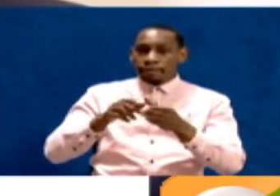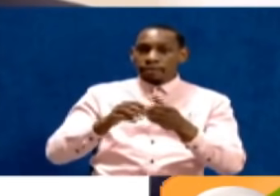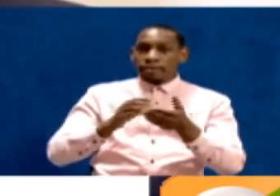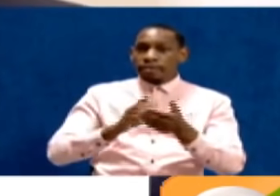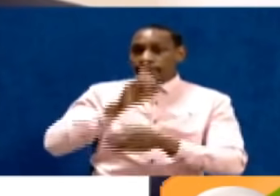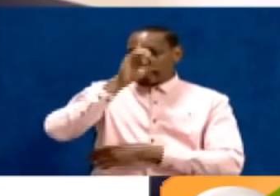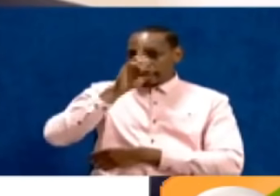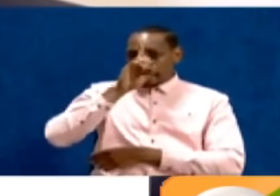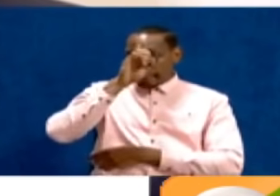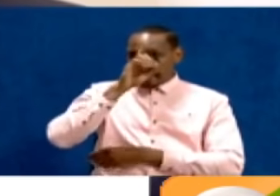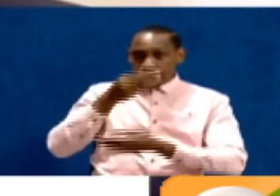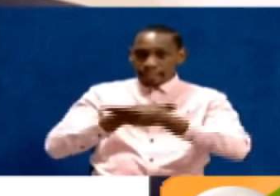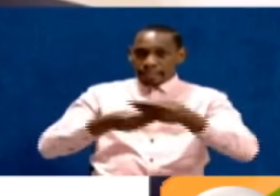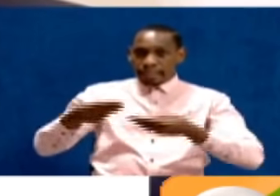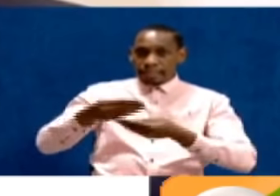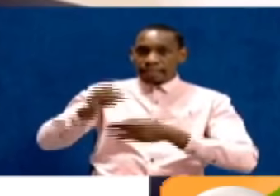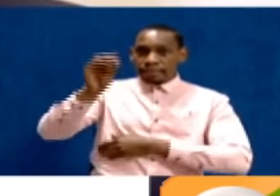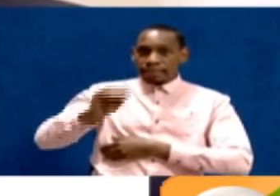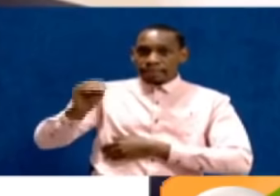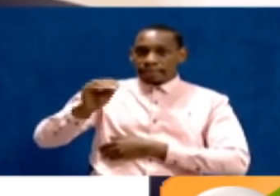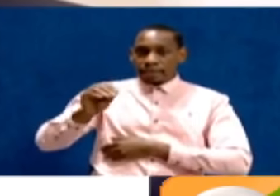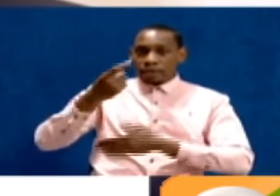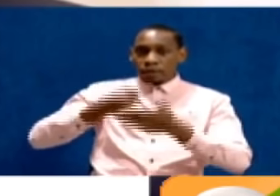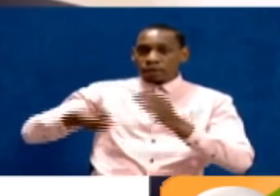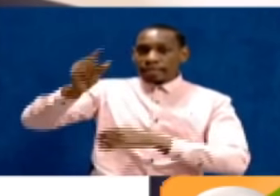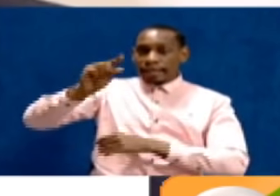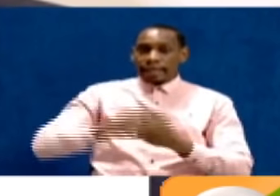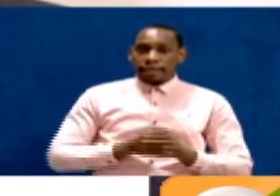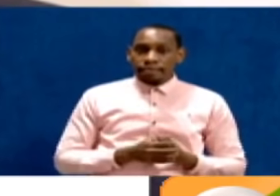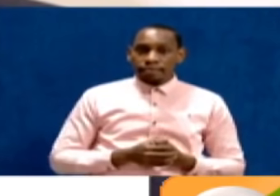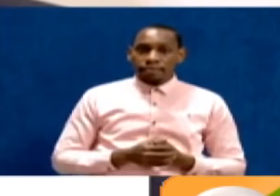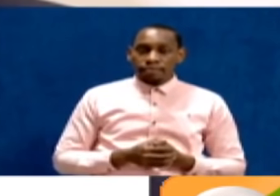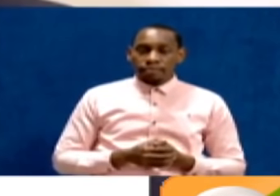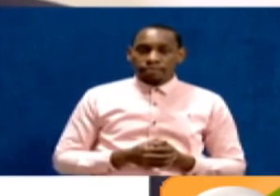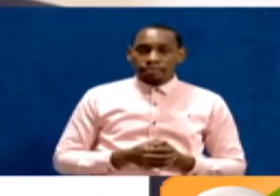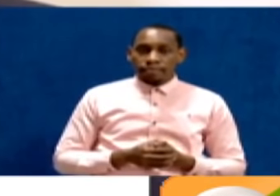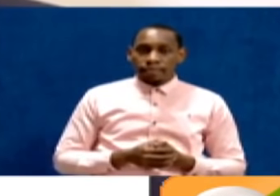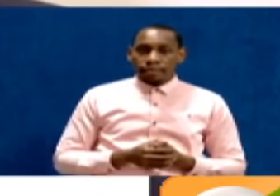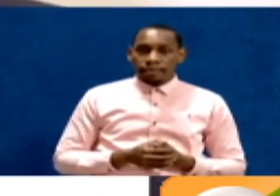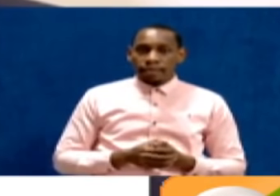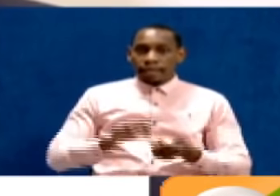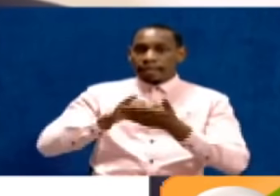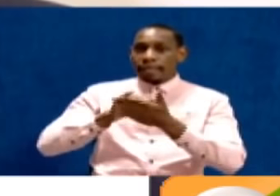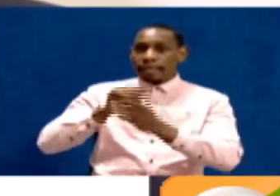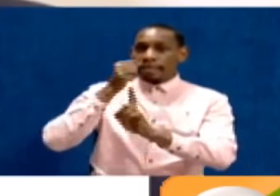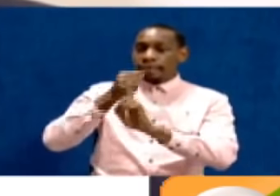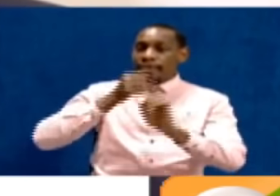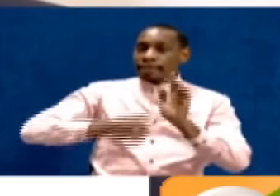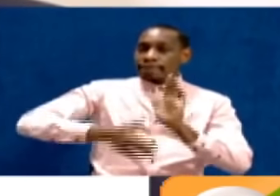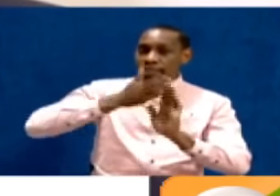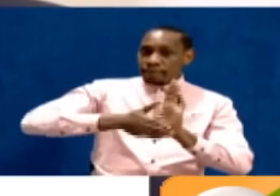serious exchange rate fluctuations. Which is where we currently are. And it then impacts